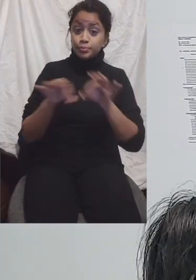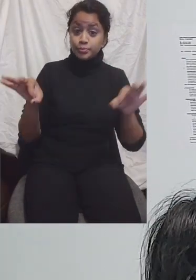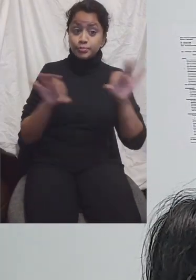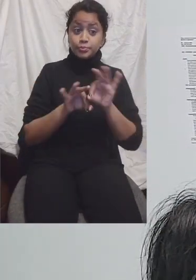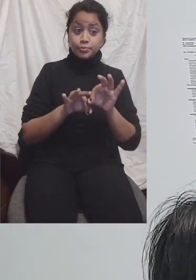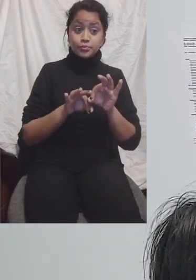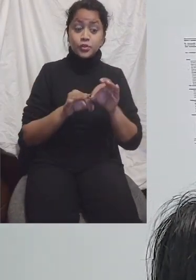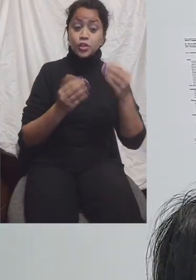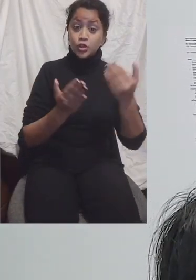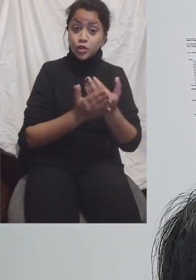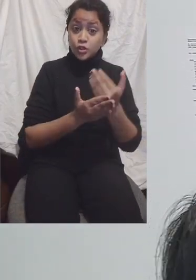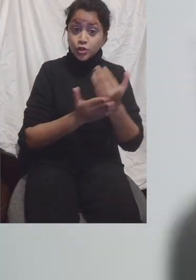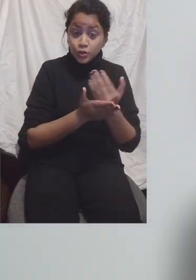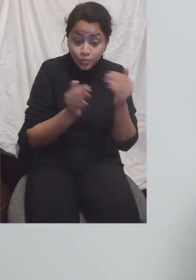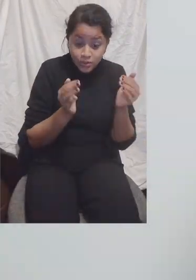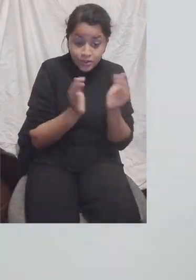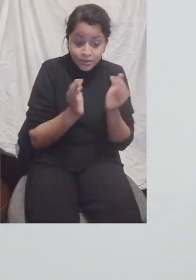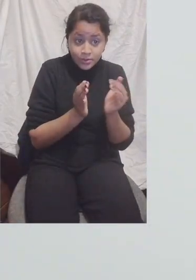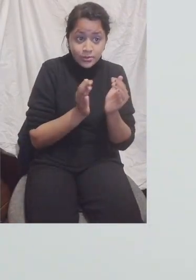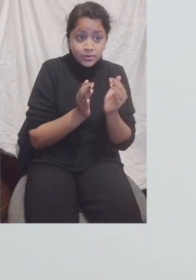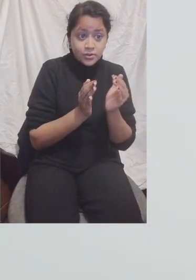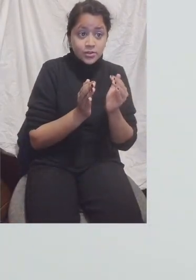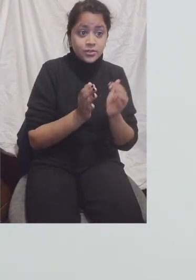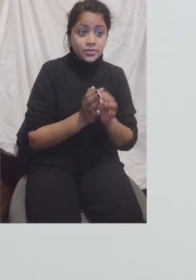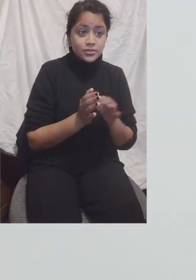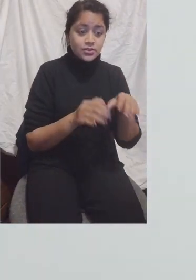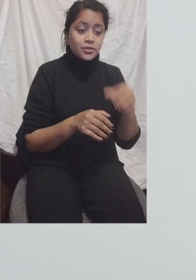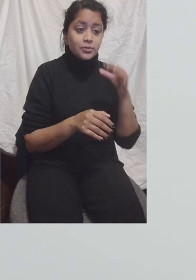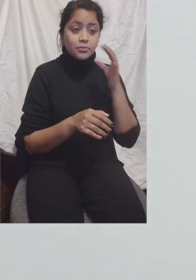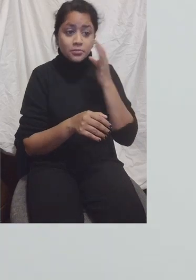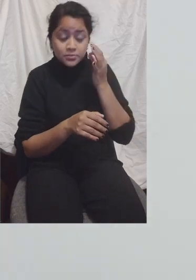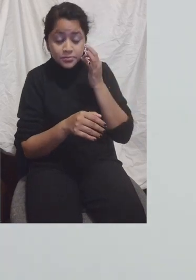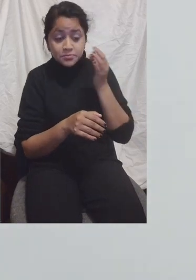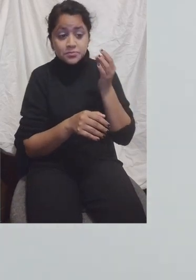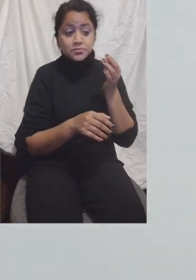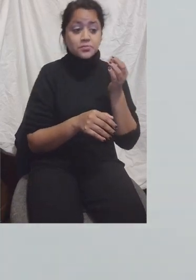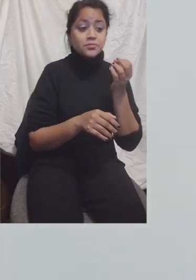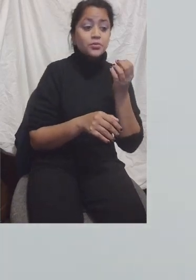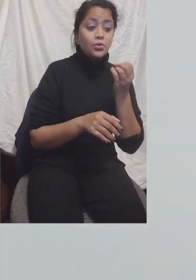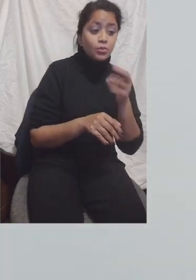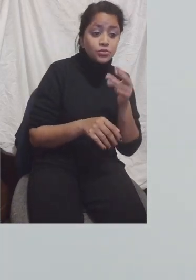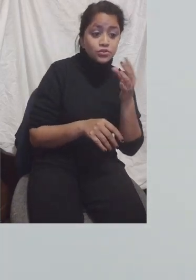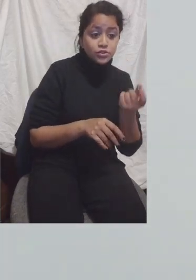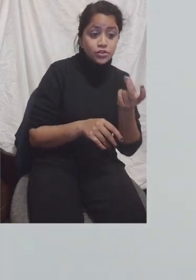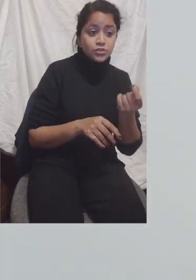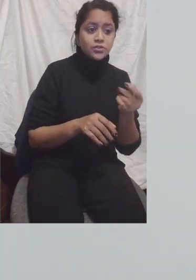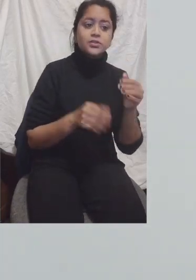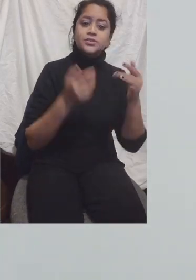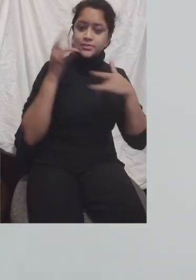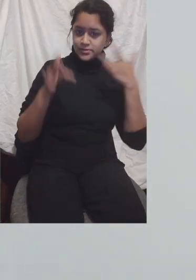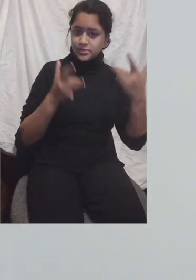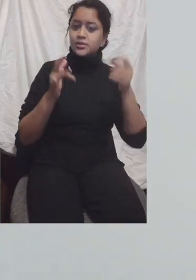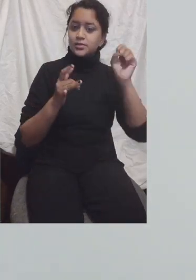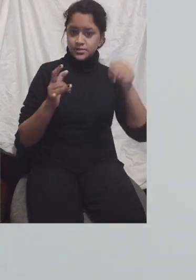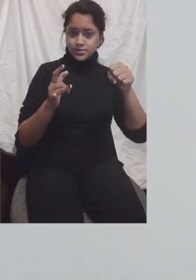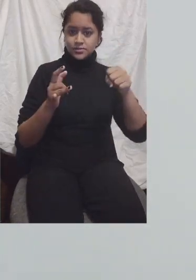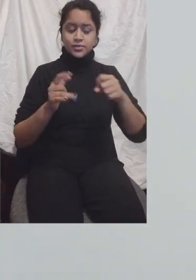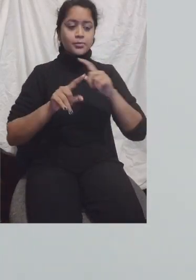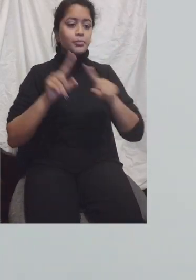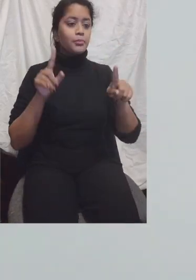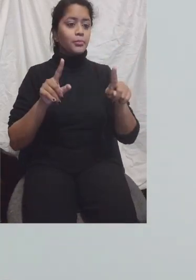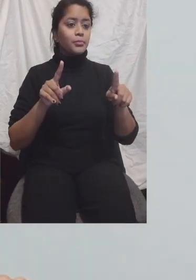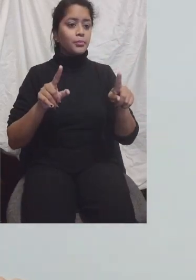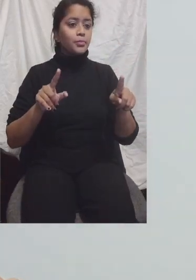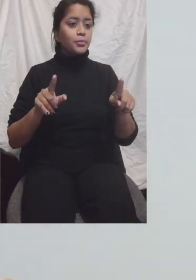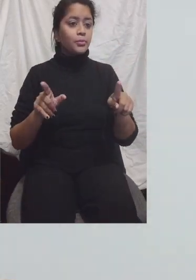care of either dogs or cats? Okay, so the venture of getting a new little